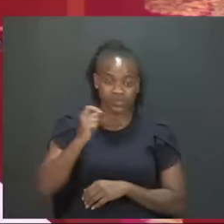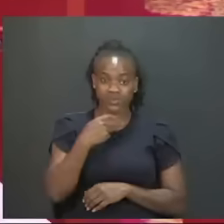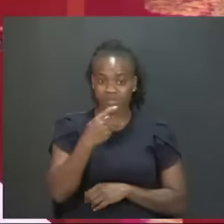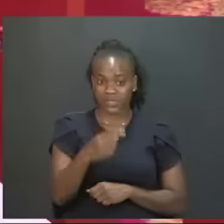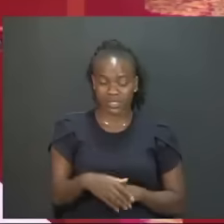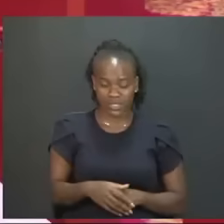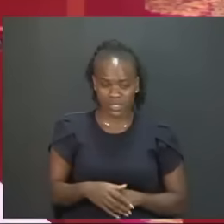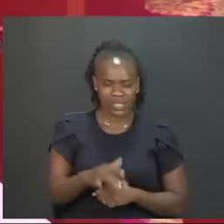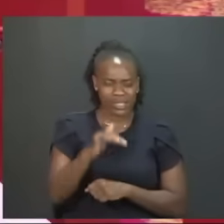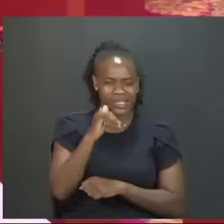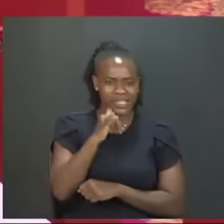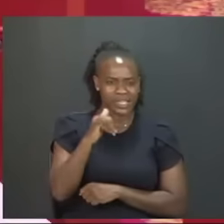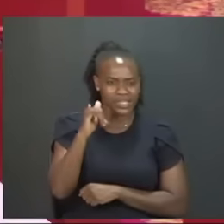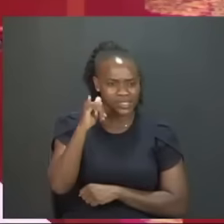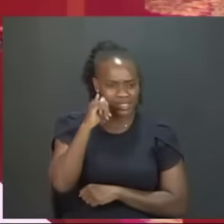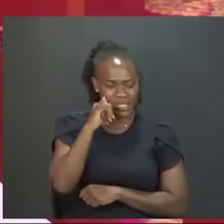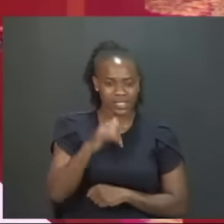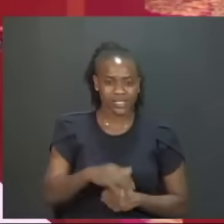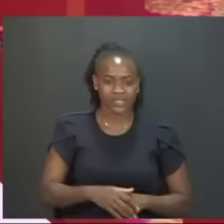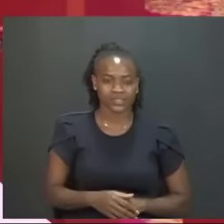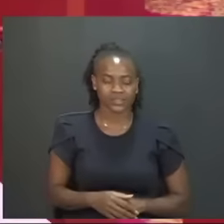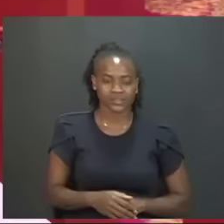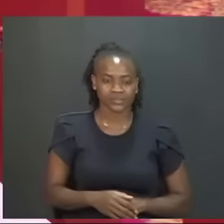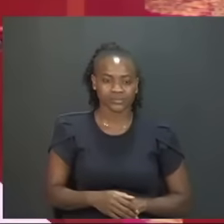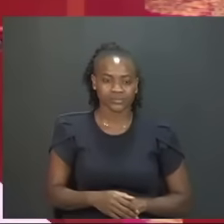think we had